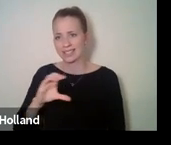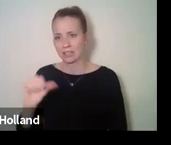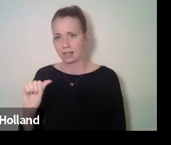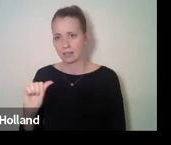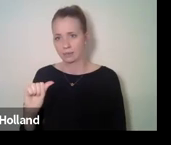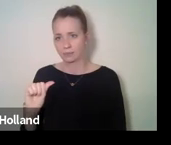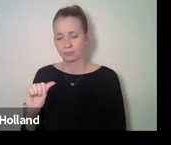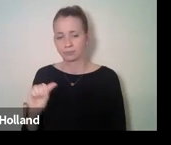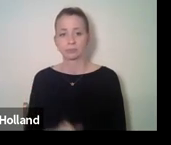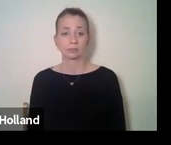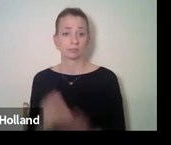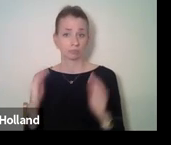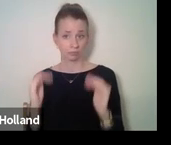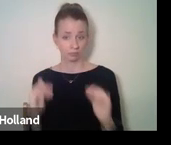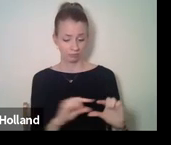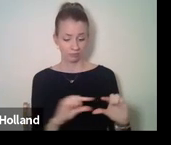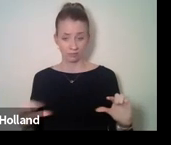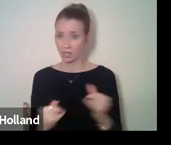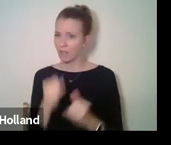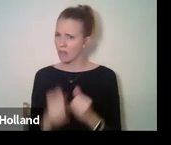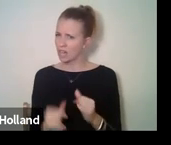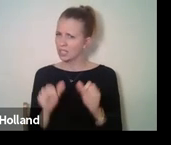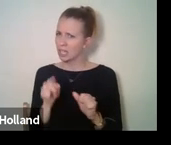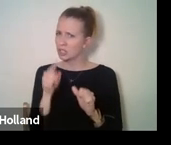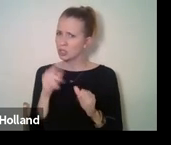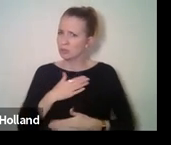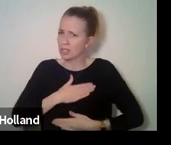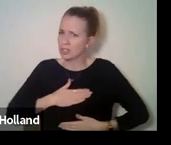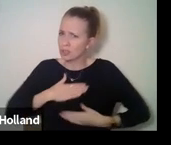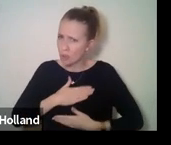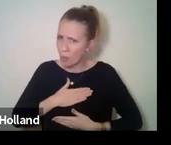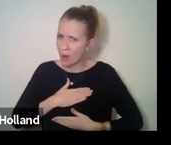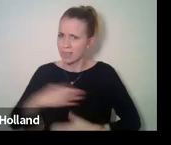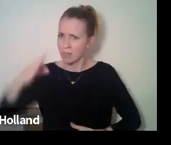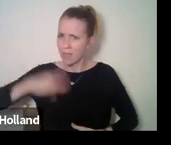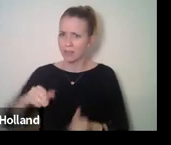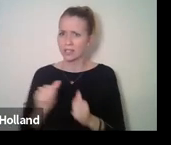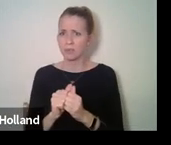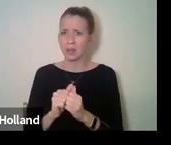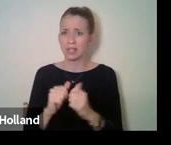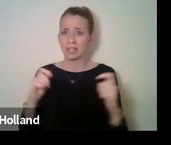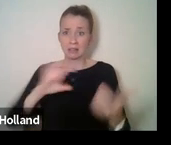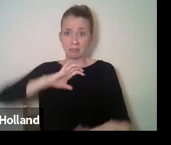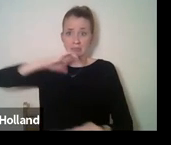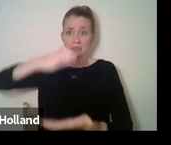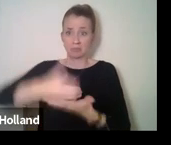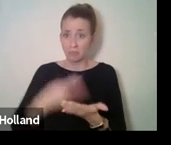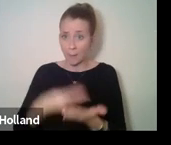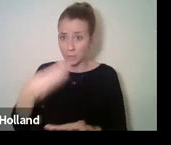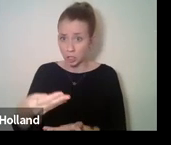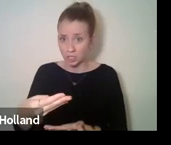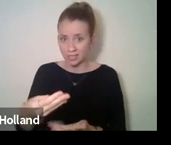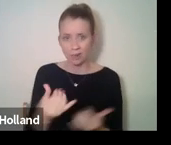And finally, can you enjoy the benefits of bulk purchasing? Right now, that is not an option without the